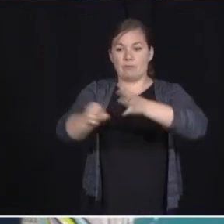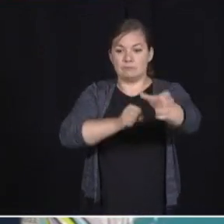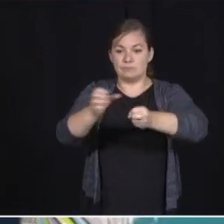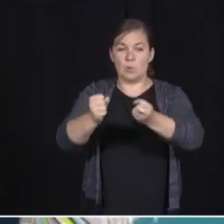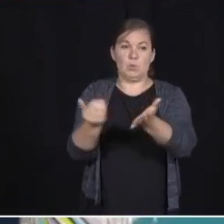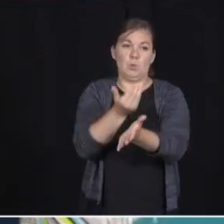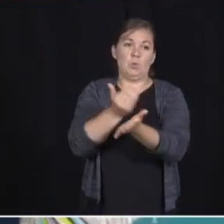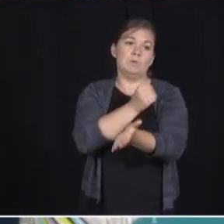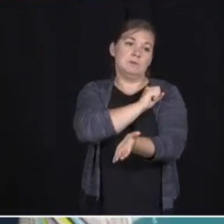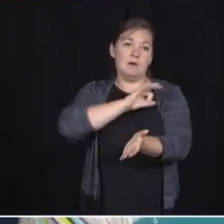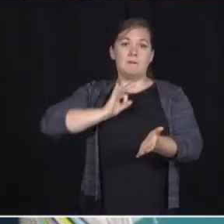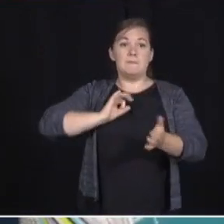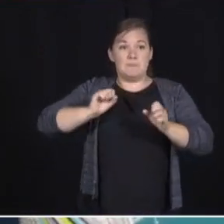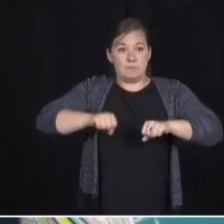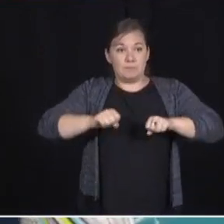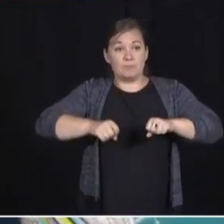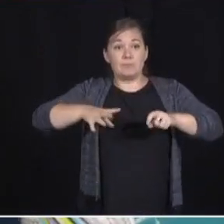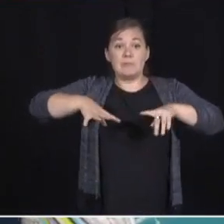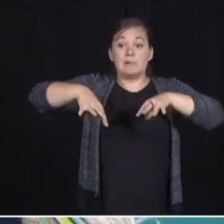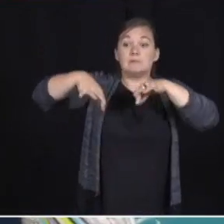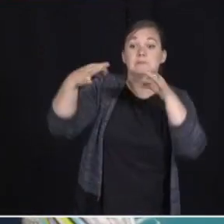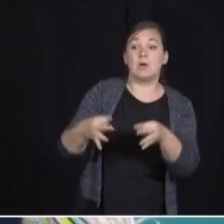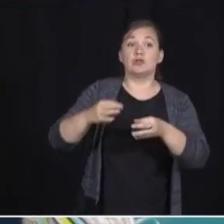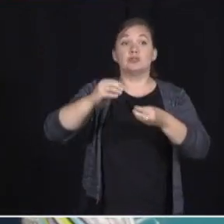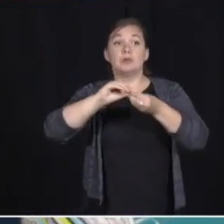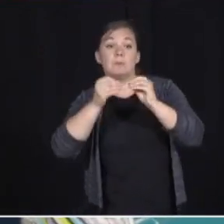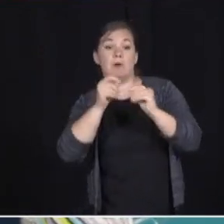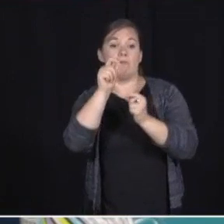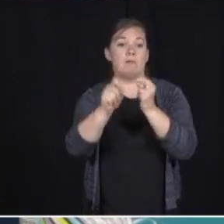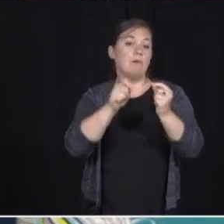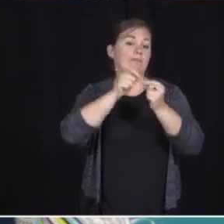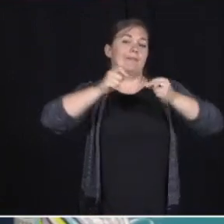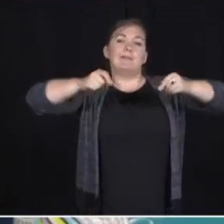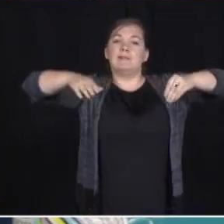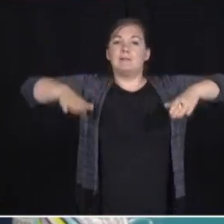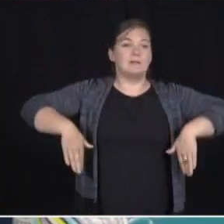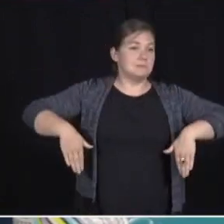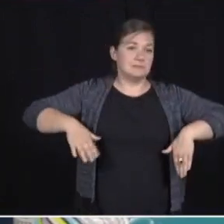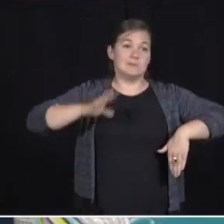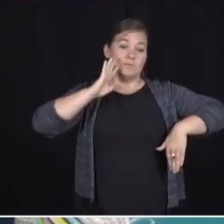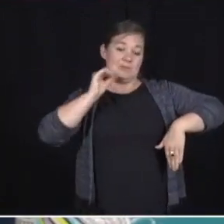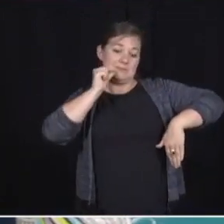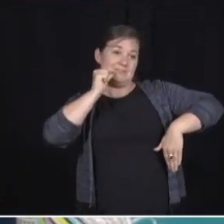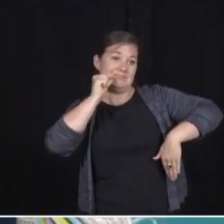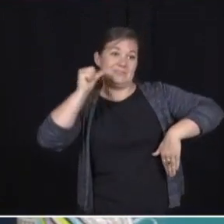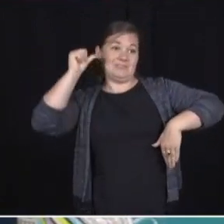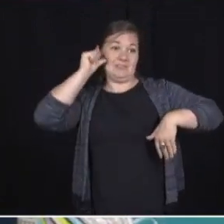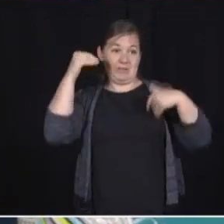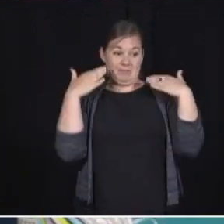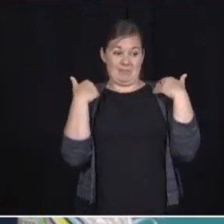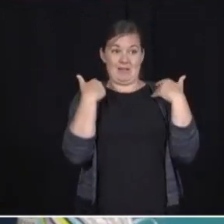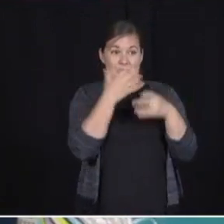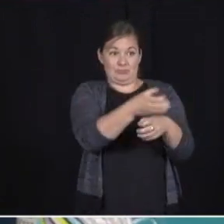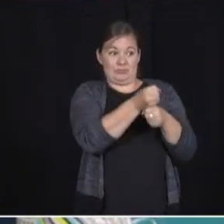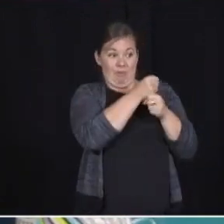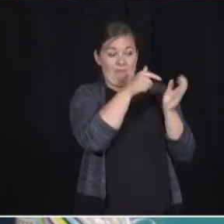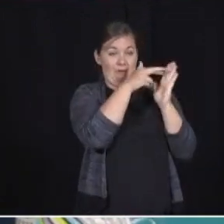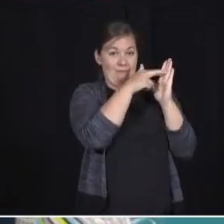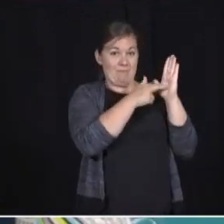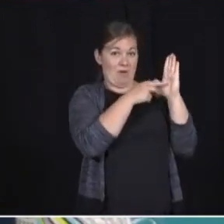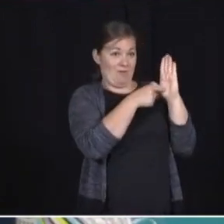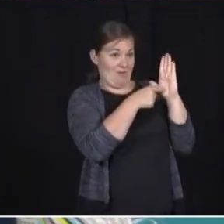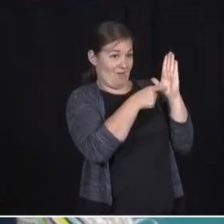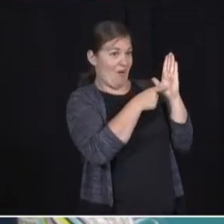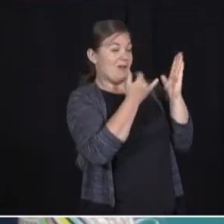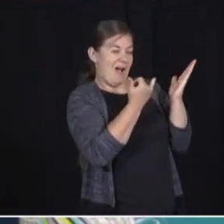a number to that. And the minister received the report yesterday, and she's reviewing it, and then I'll